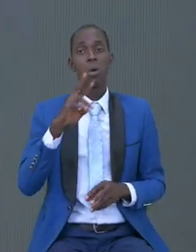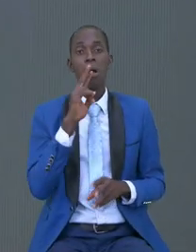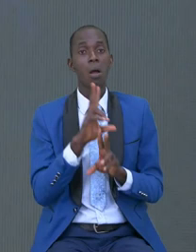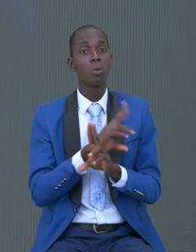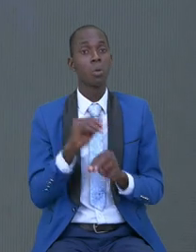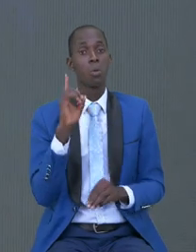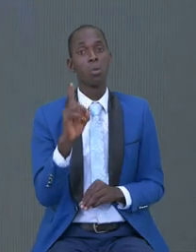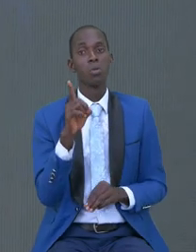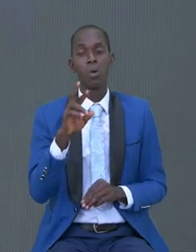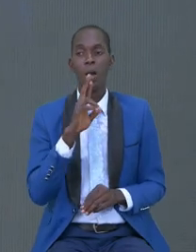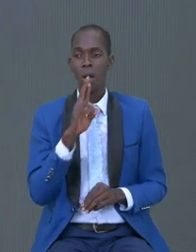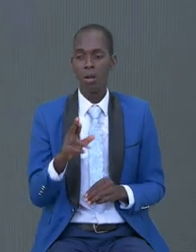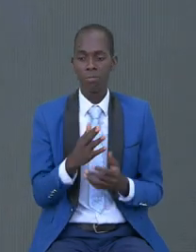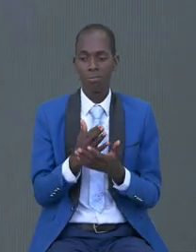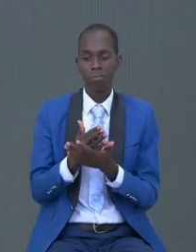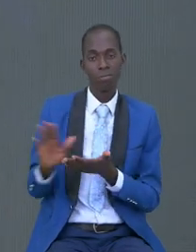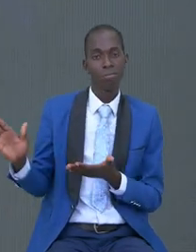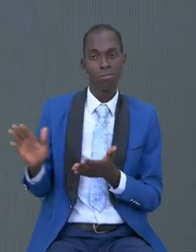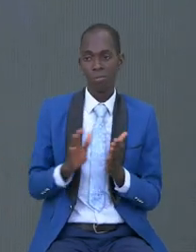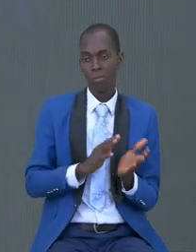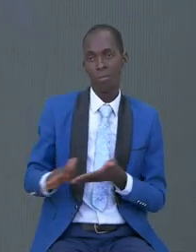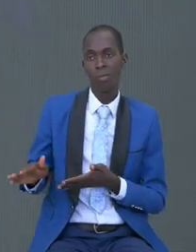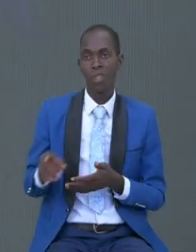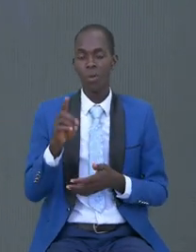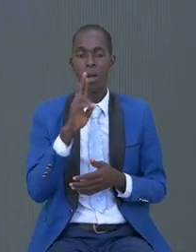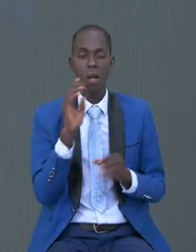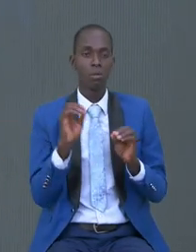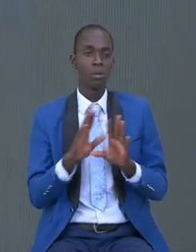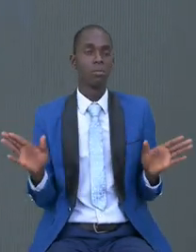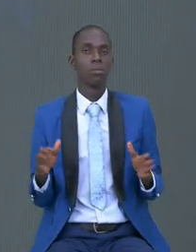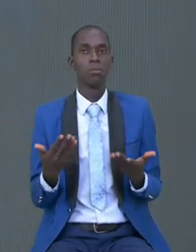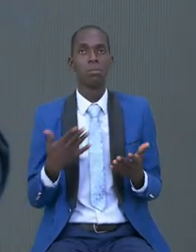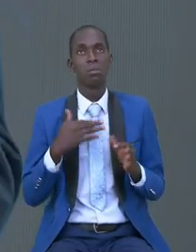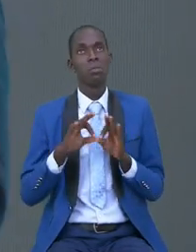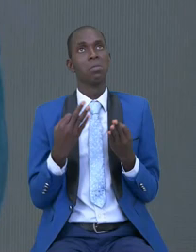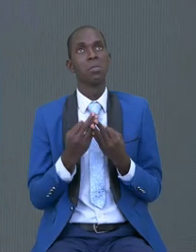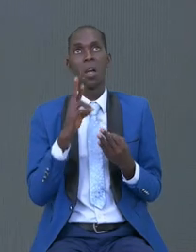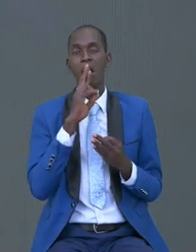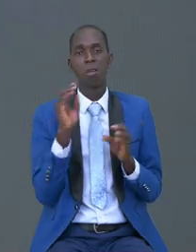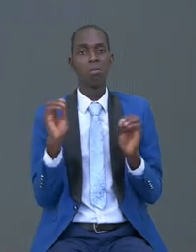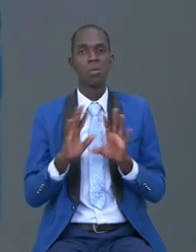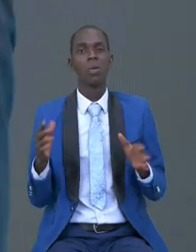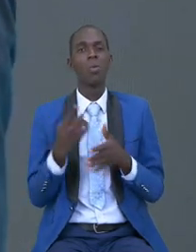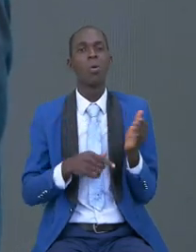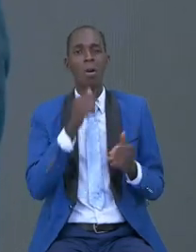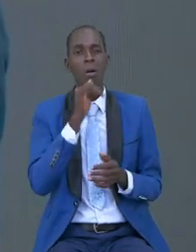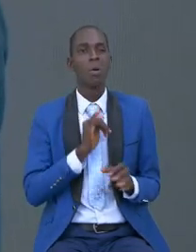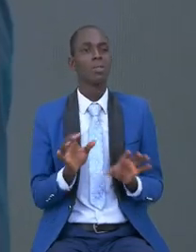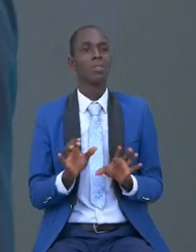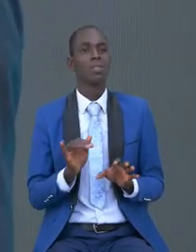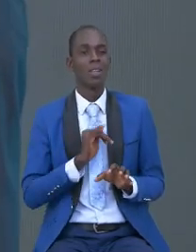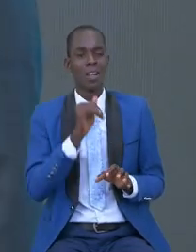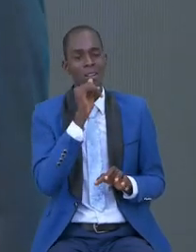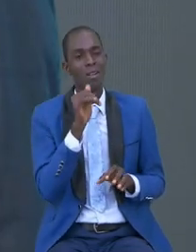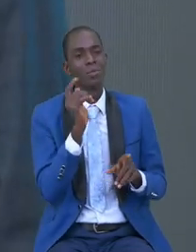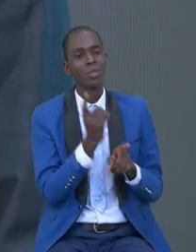are dejected, I'm nothing, and my family is nothing, and what am I doing? I'm a pastor of, you know, a